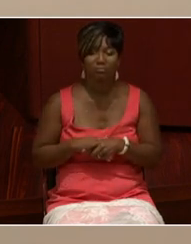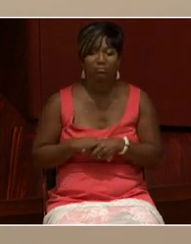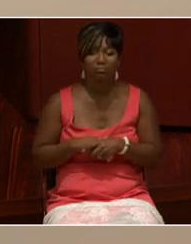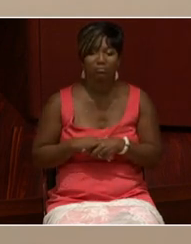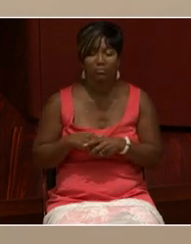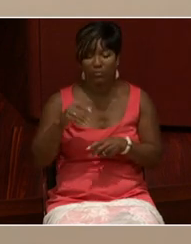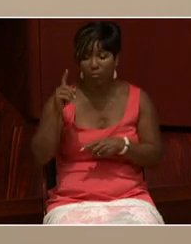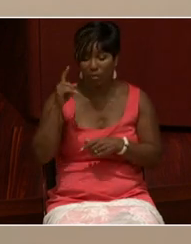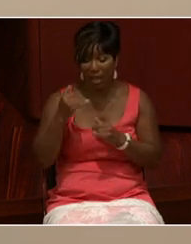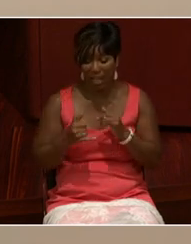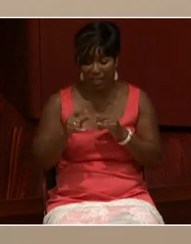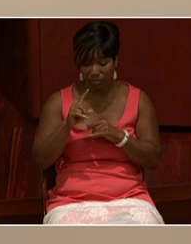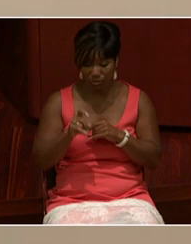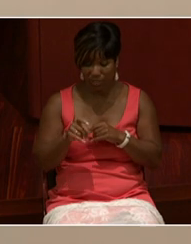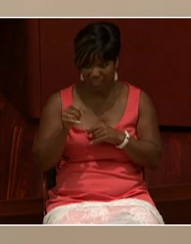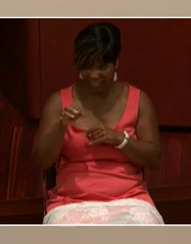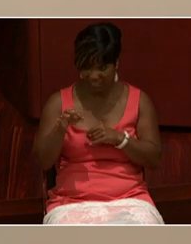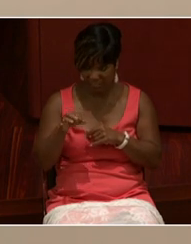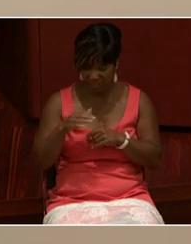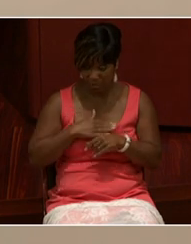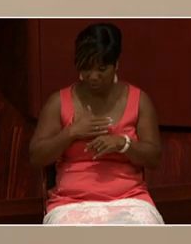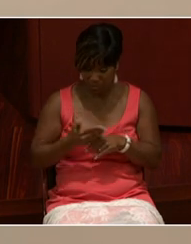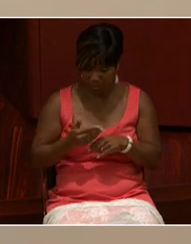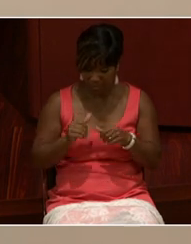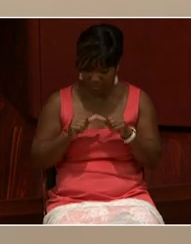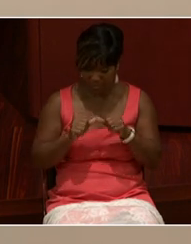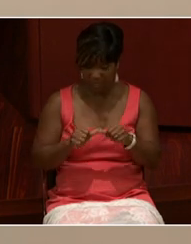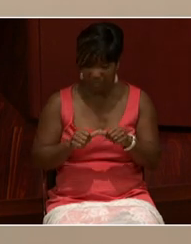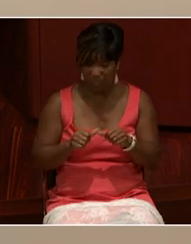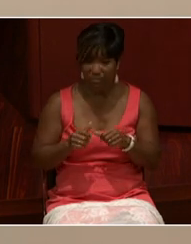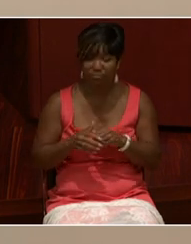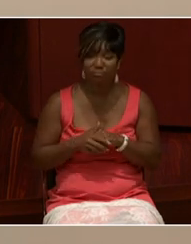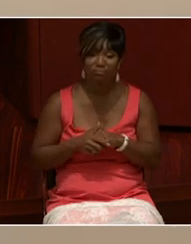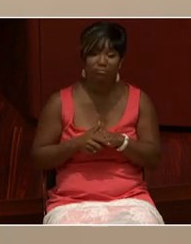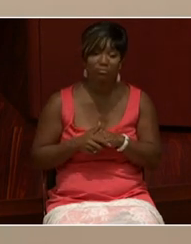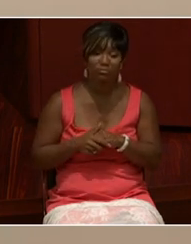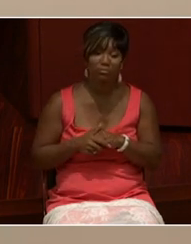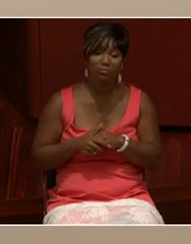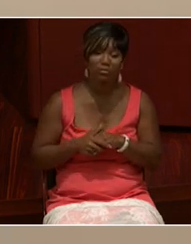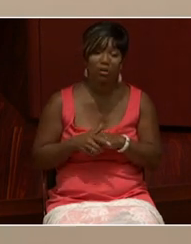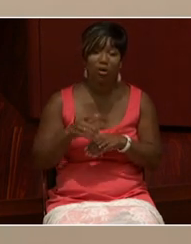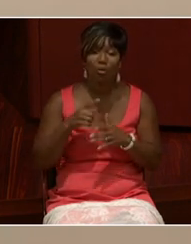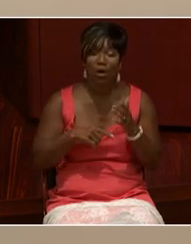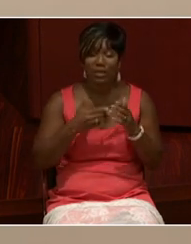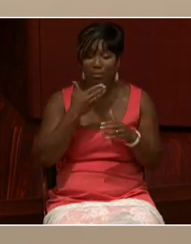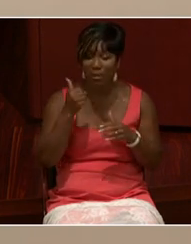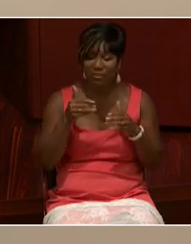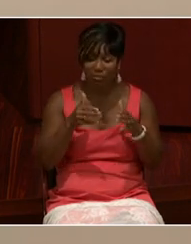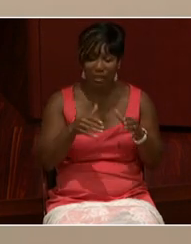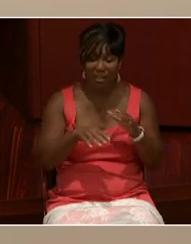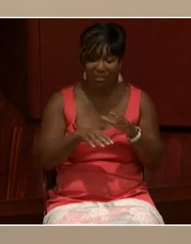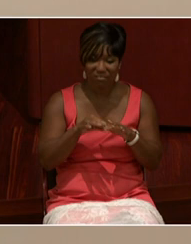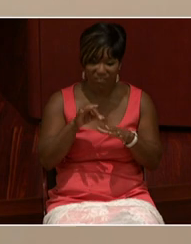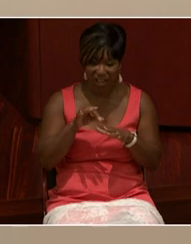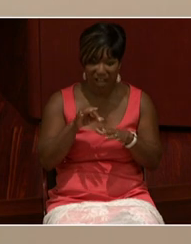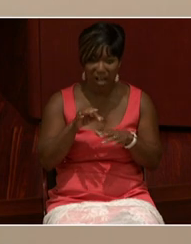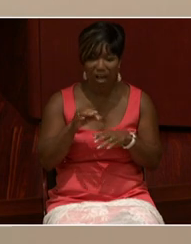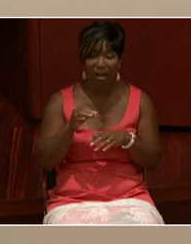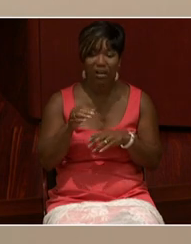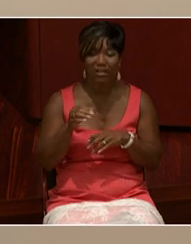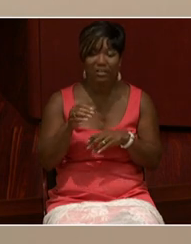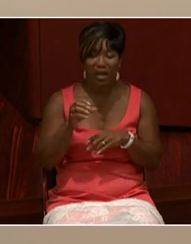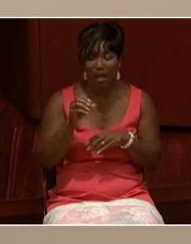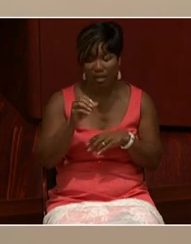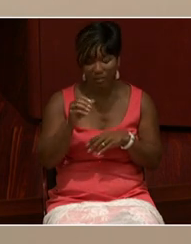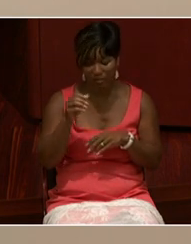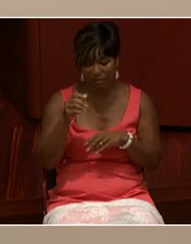Jake, we have one last question, if you're still willing to go on. What is the best way to find all conscientious objectors